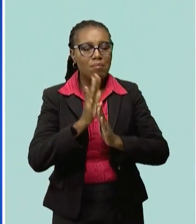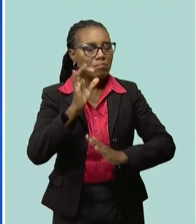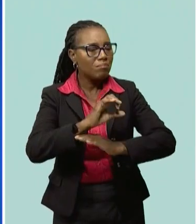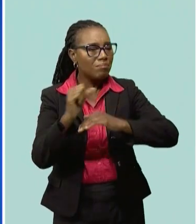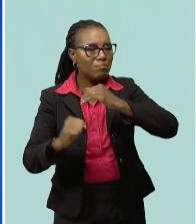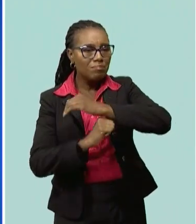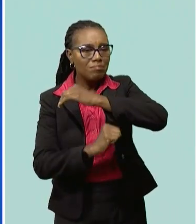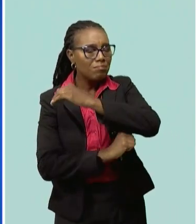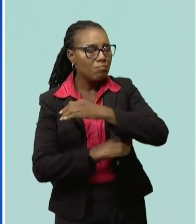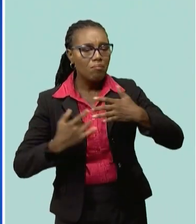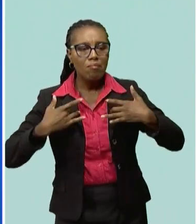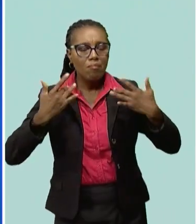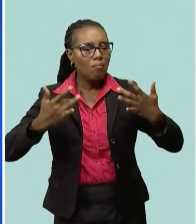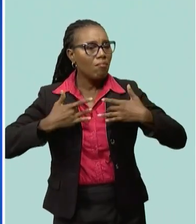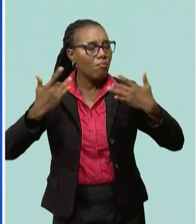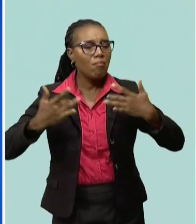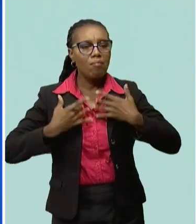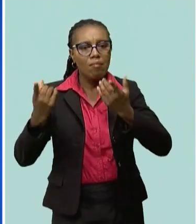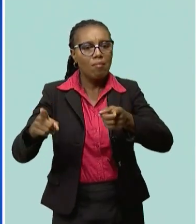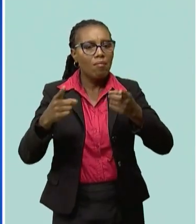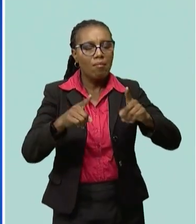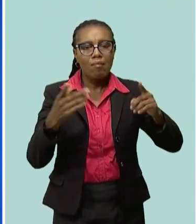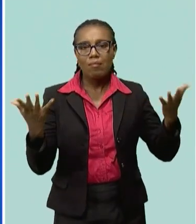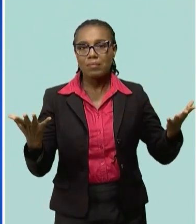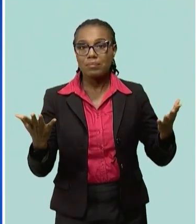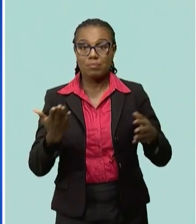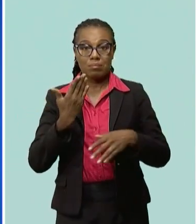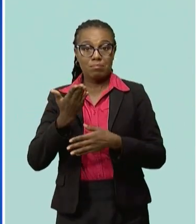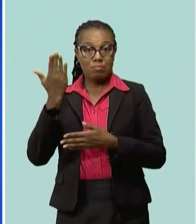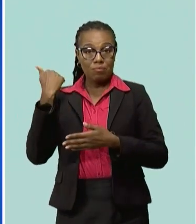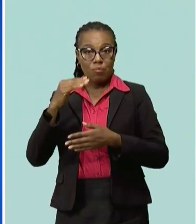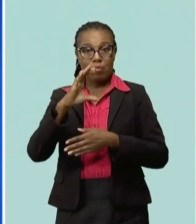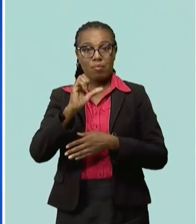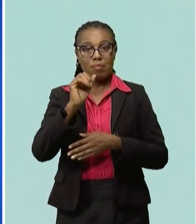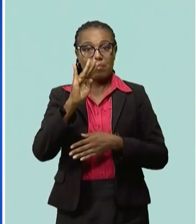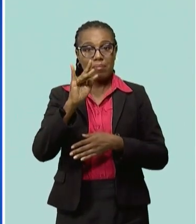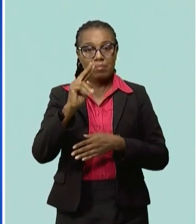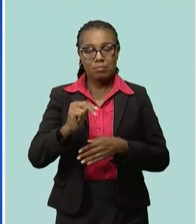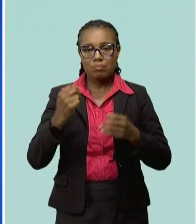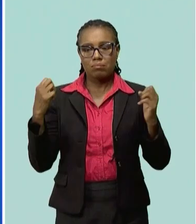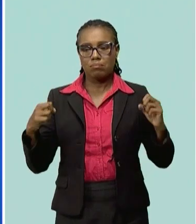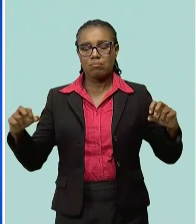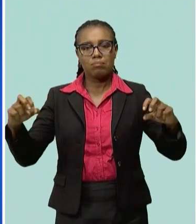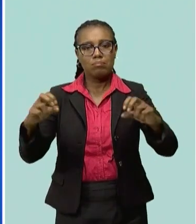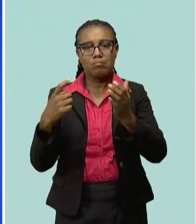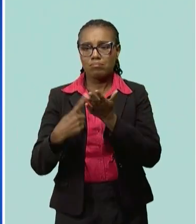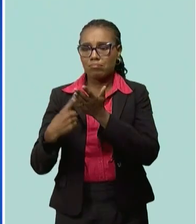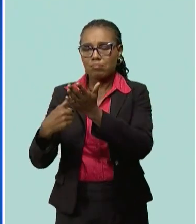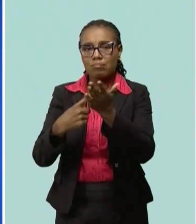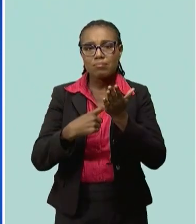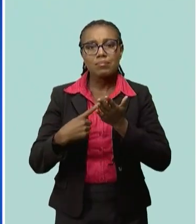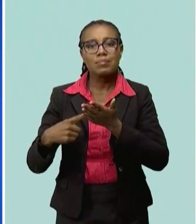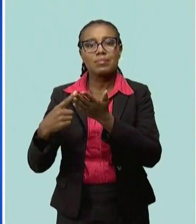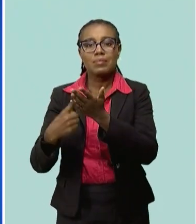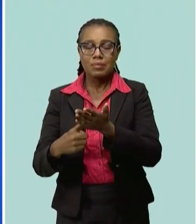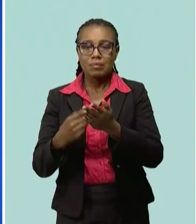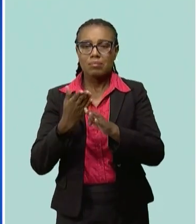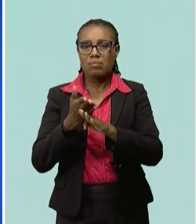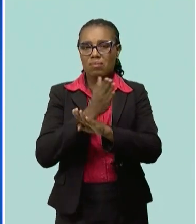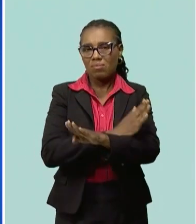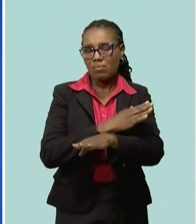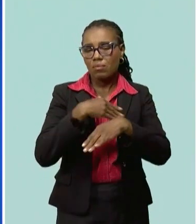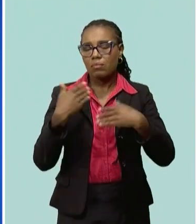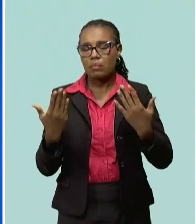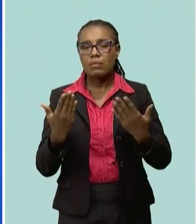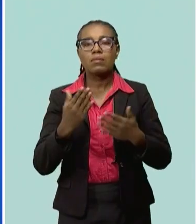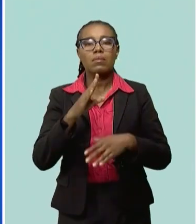Bridge. We had previously brought it to cabinet, and at the time we were looking at a precast structure